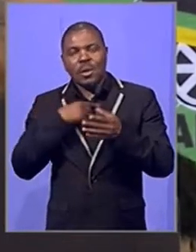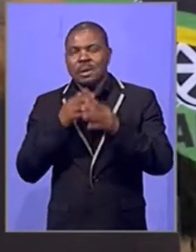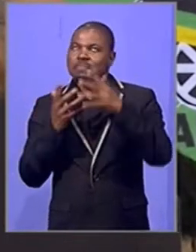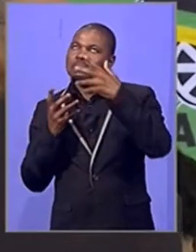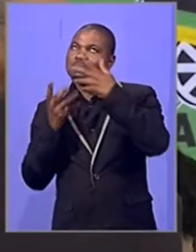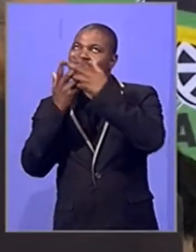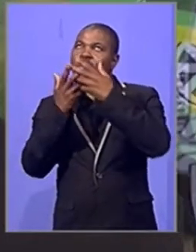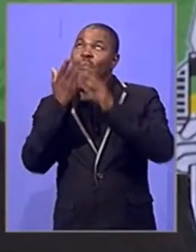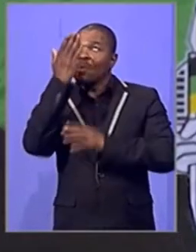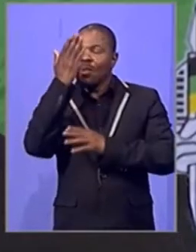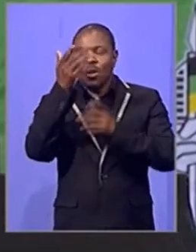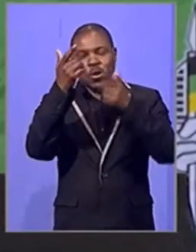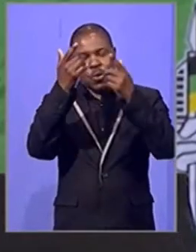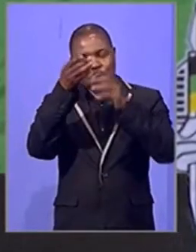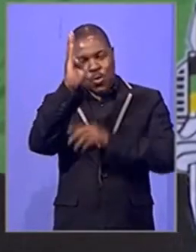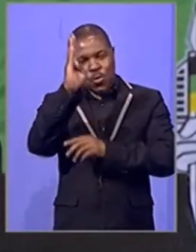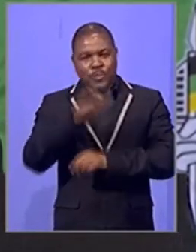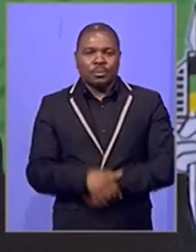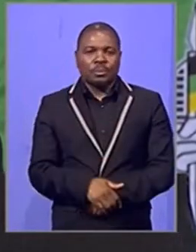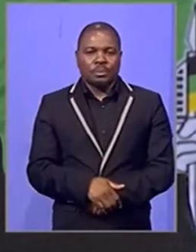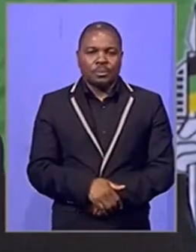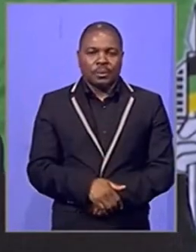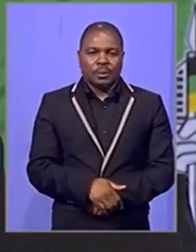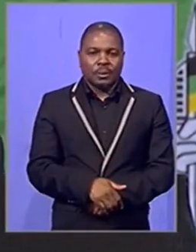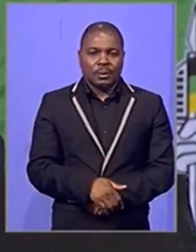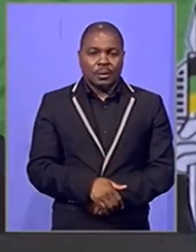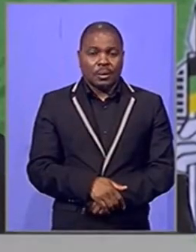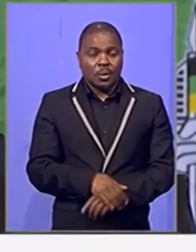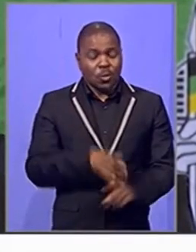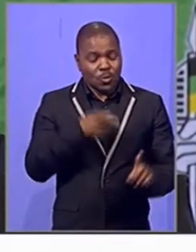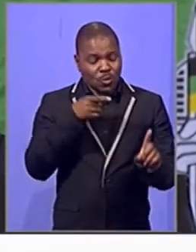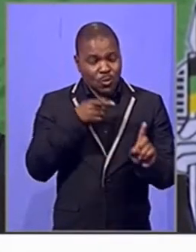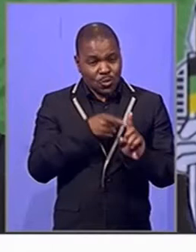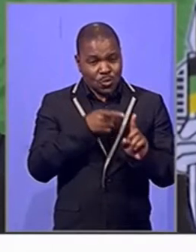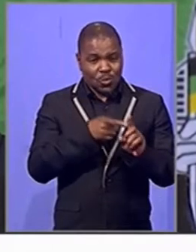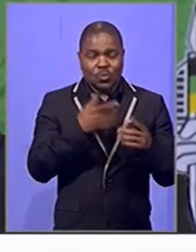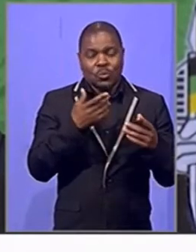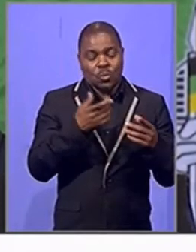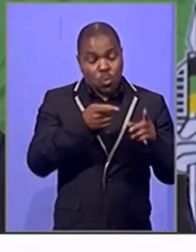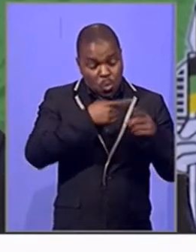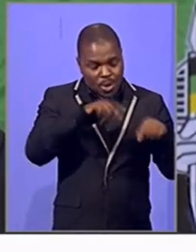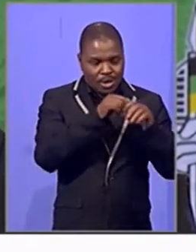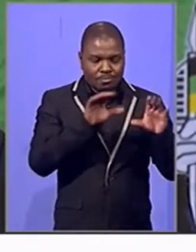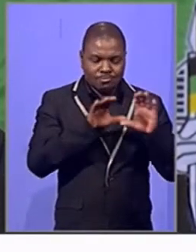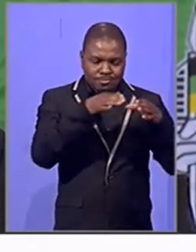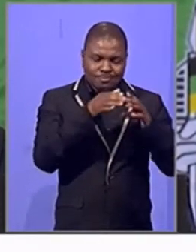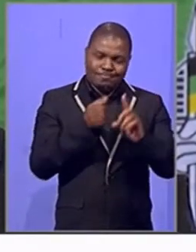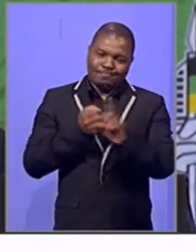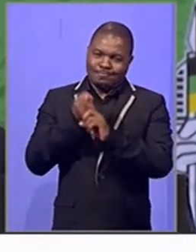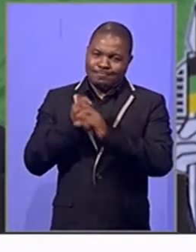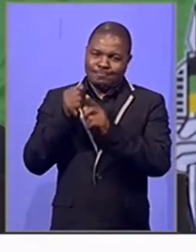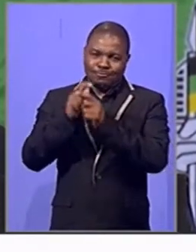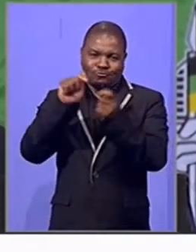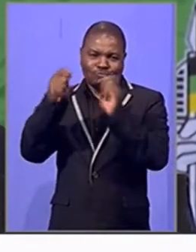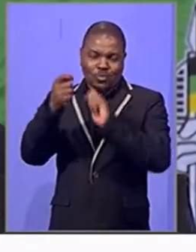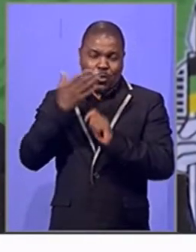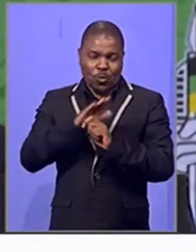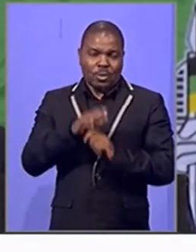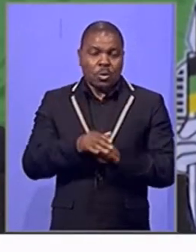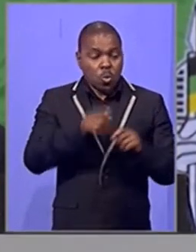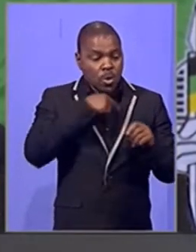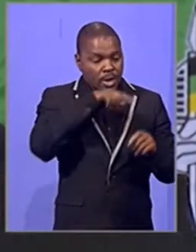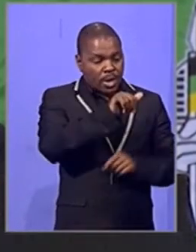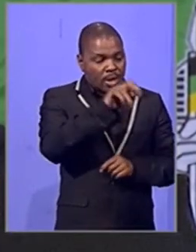God. As revolutionaries and as a revolutionary movement, we really exist